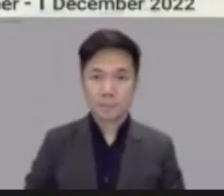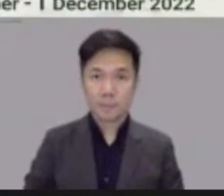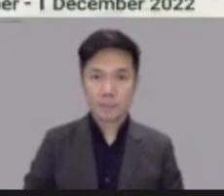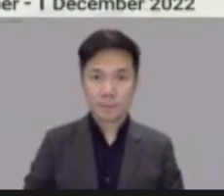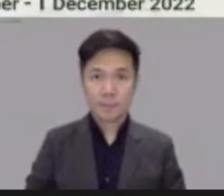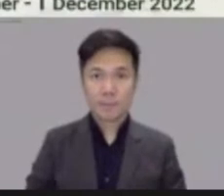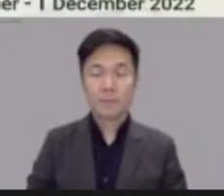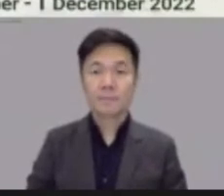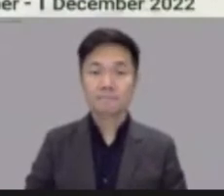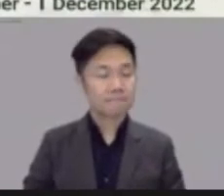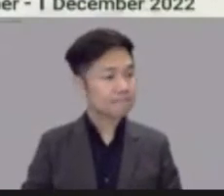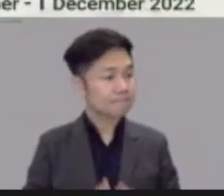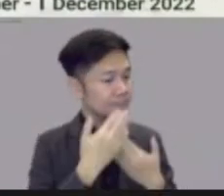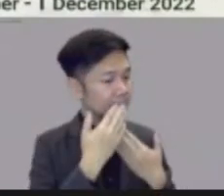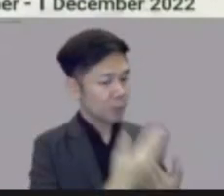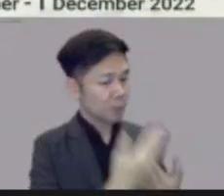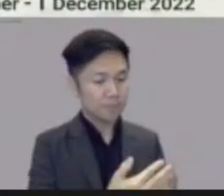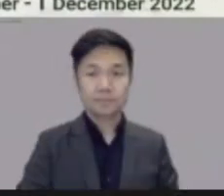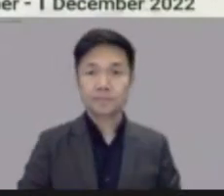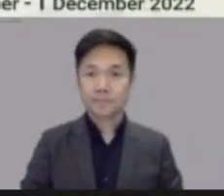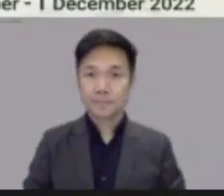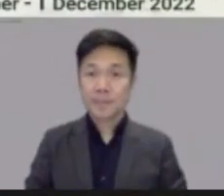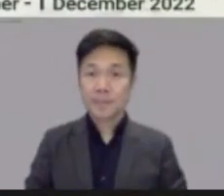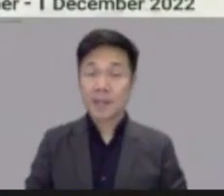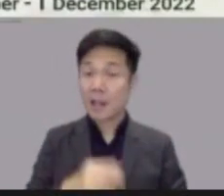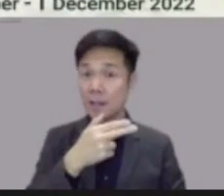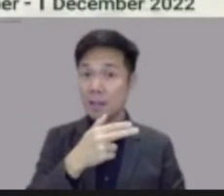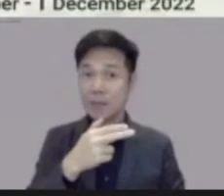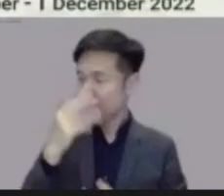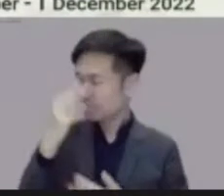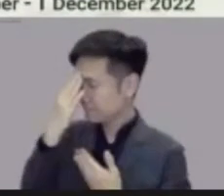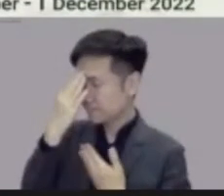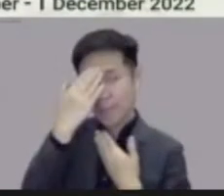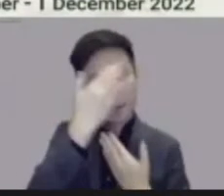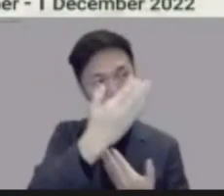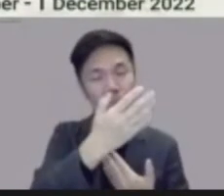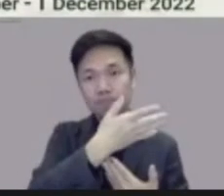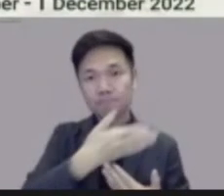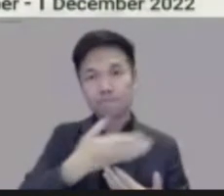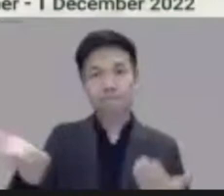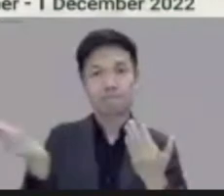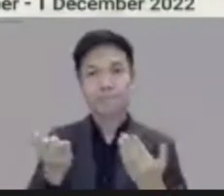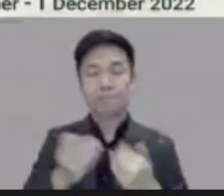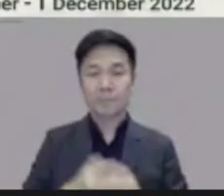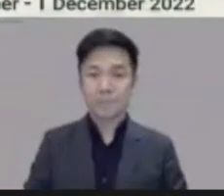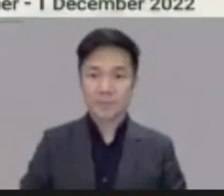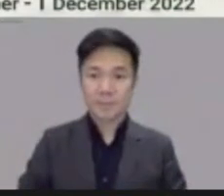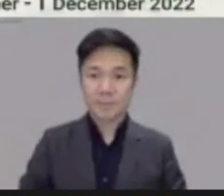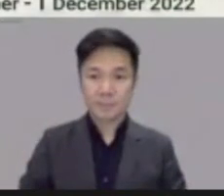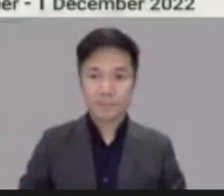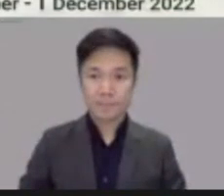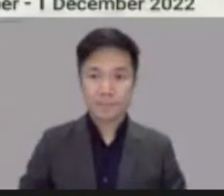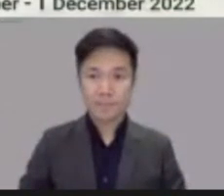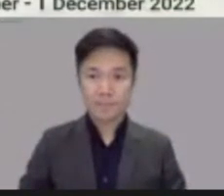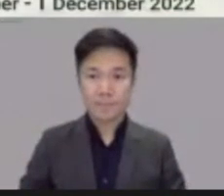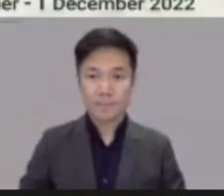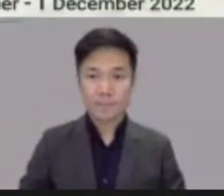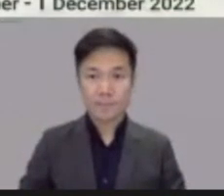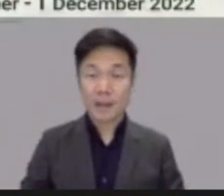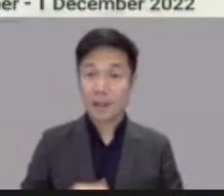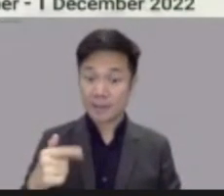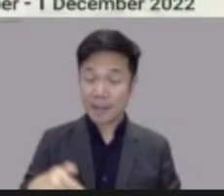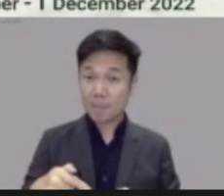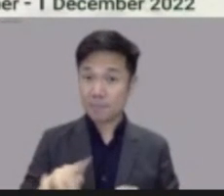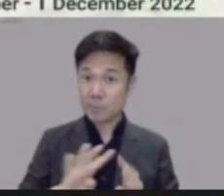thank you very much Madam chair distinguished delegates to participants in preparation for this committee